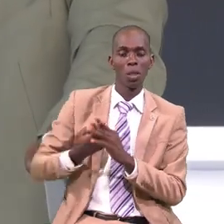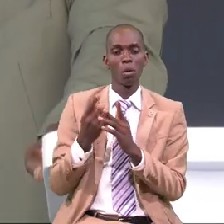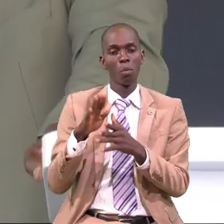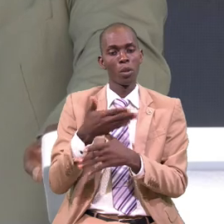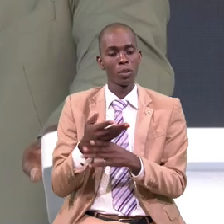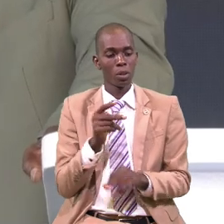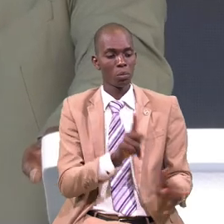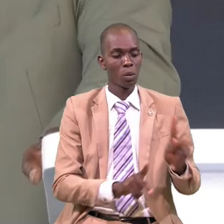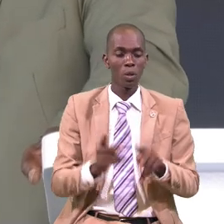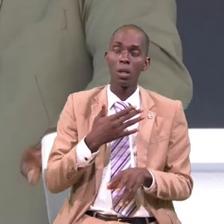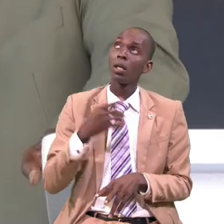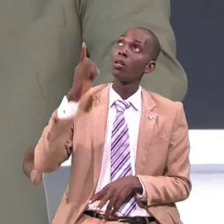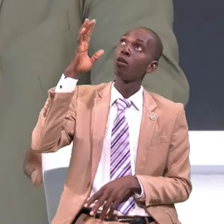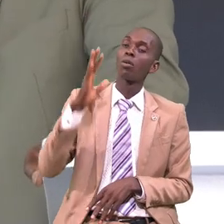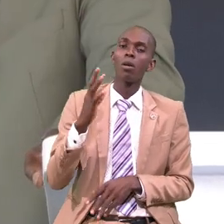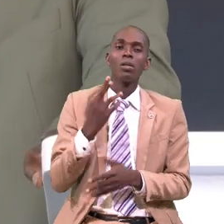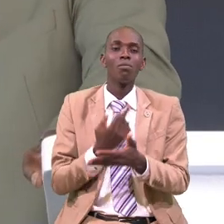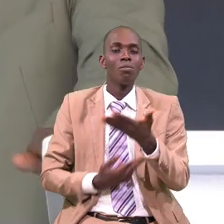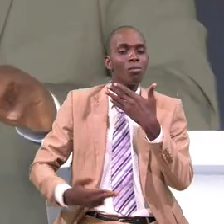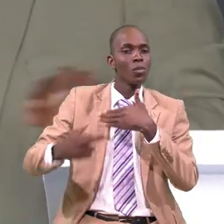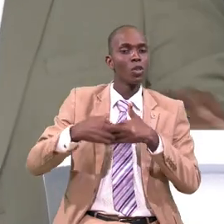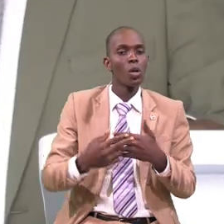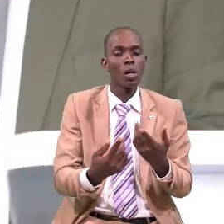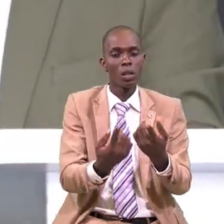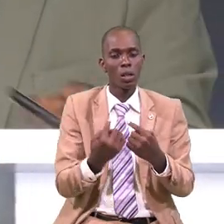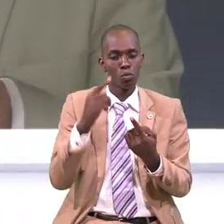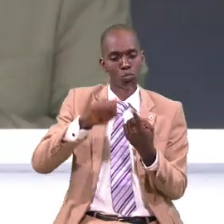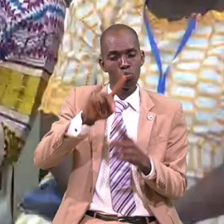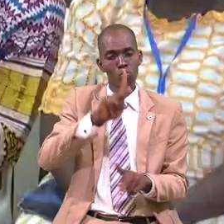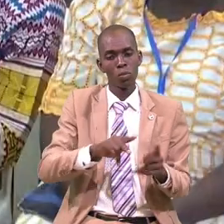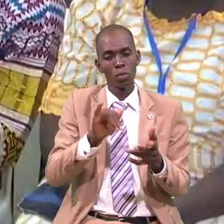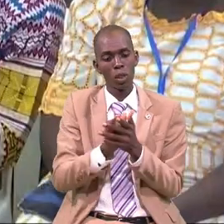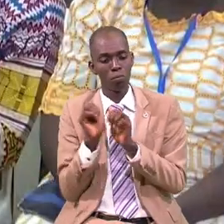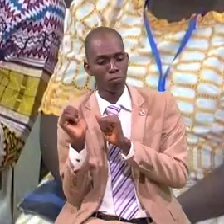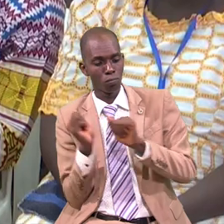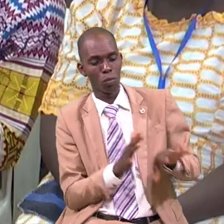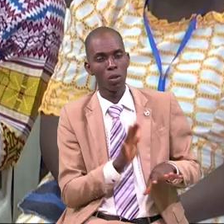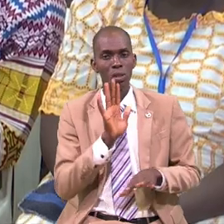Restoration calls for the people that turn from their evil way.